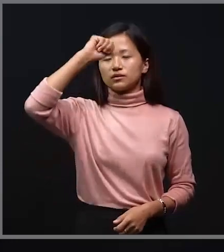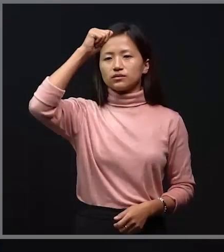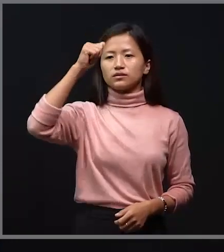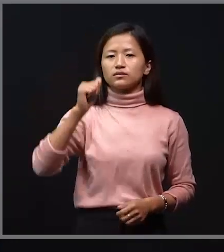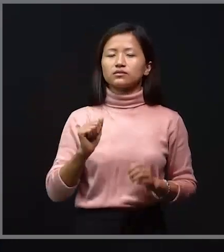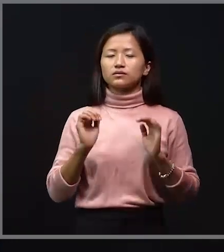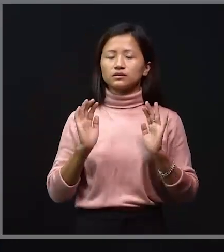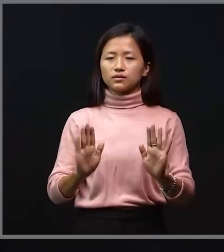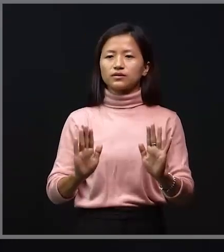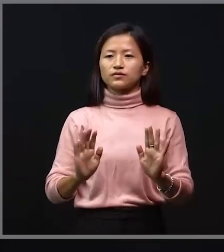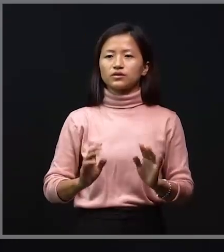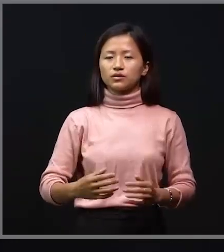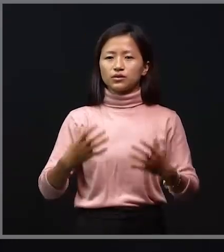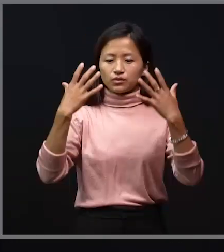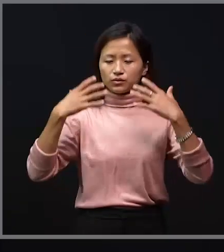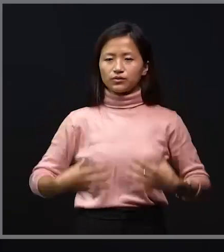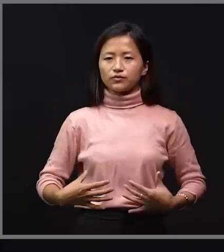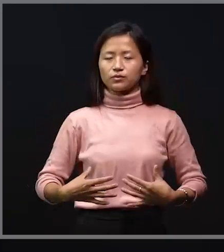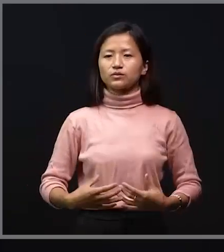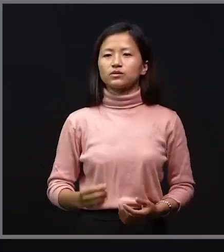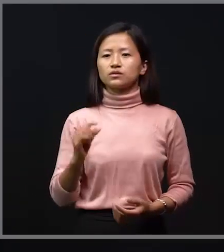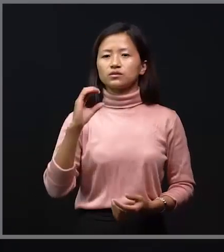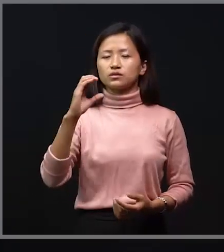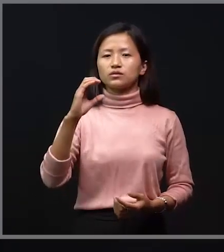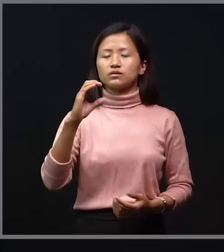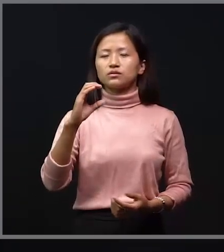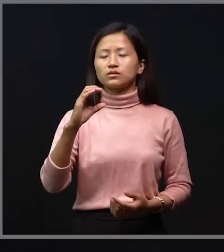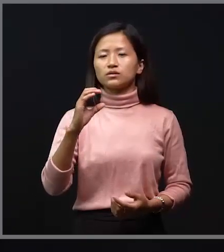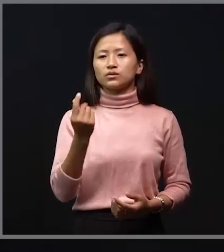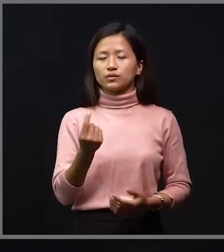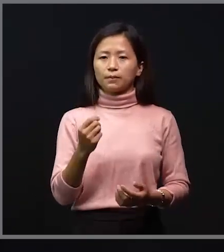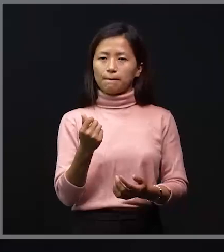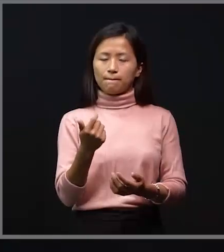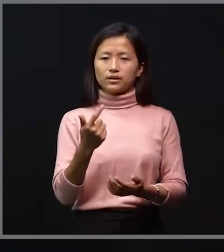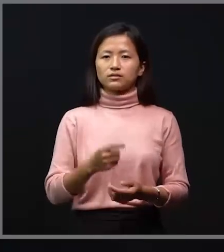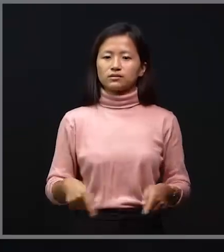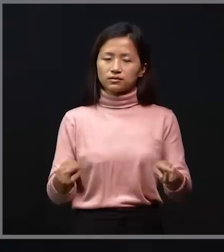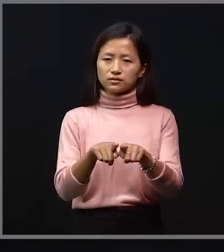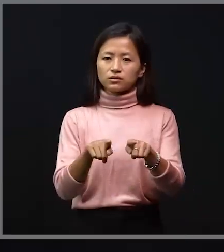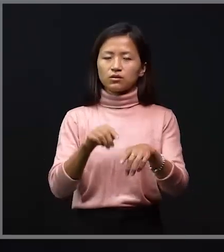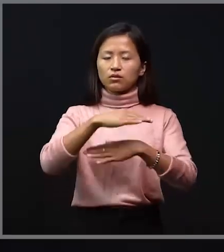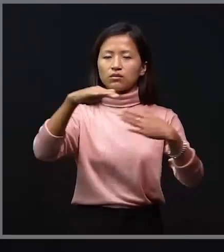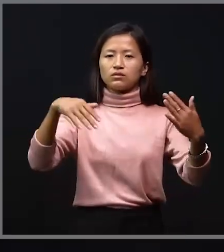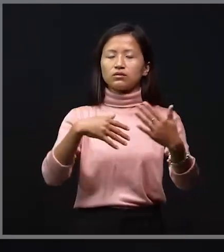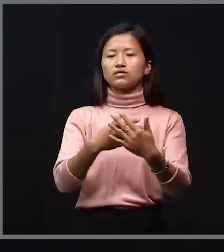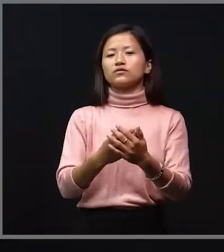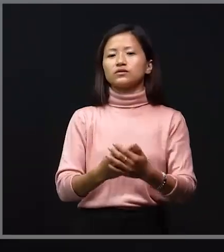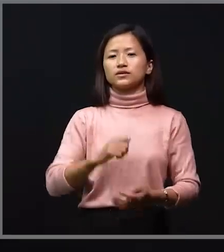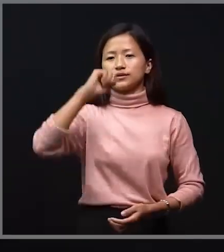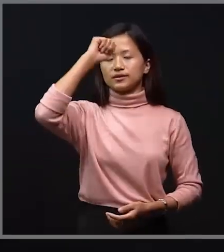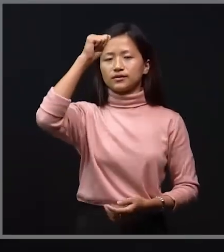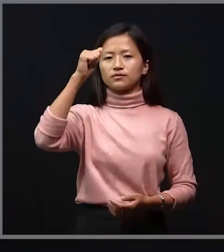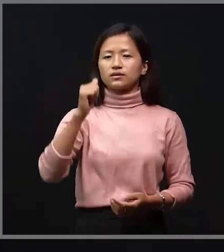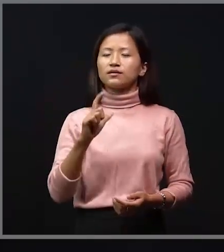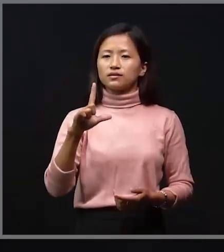they have a uniform currency. Currency means money, okay? The same money was used all over India. Then even the